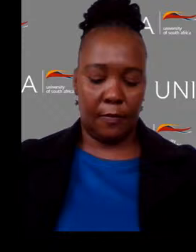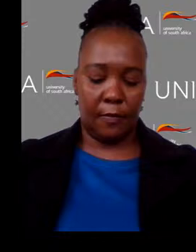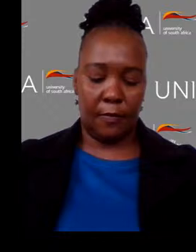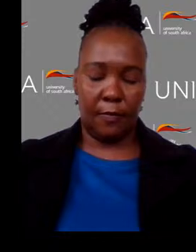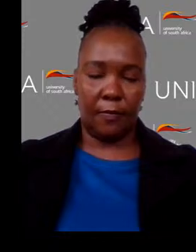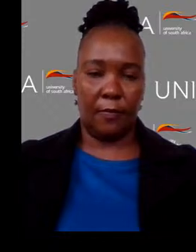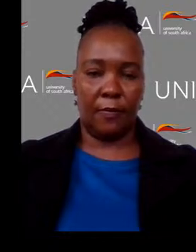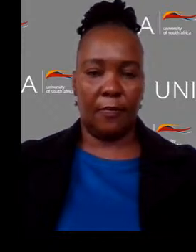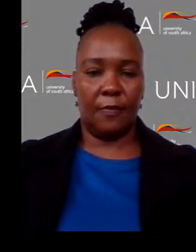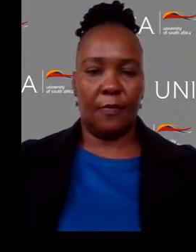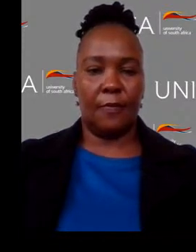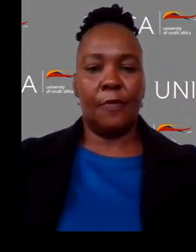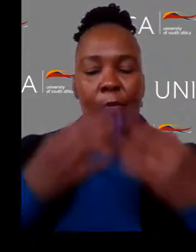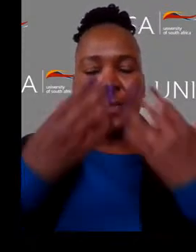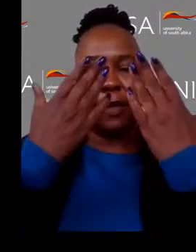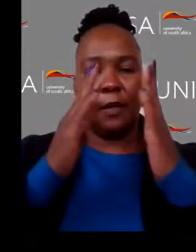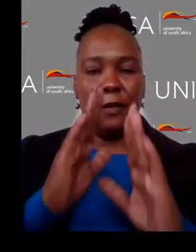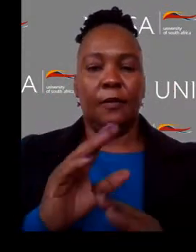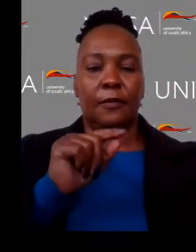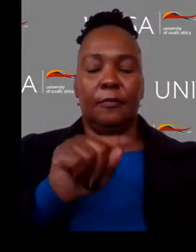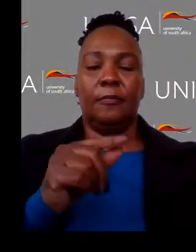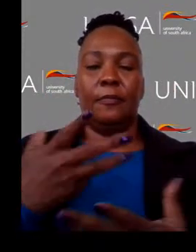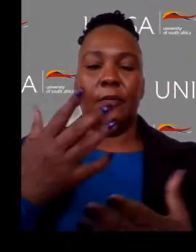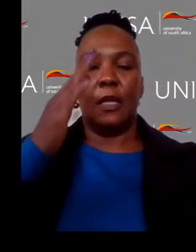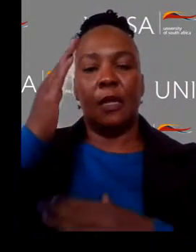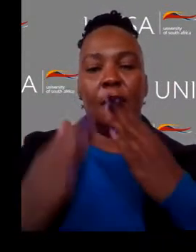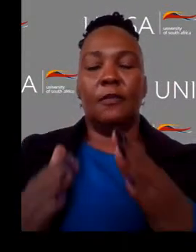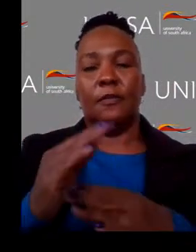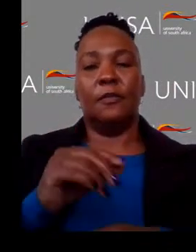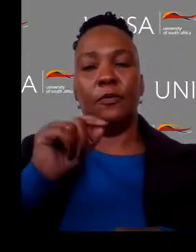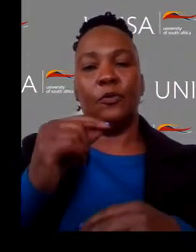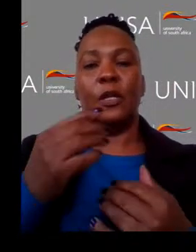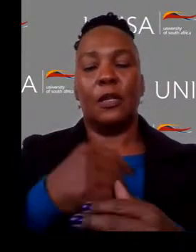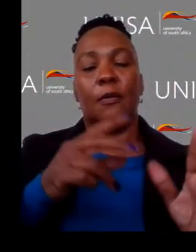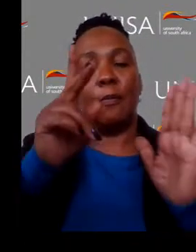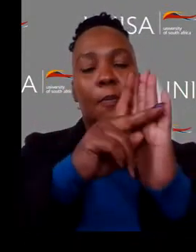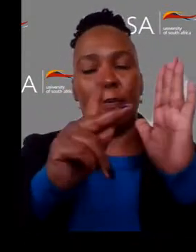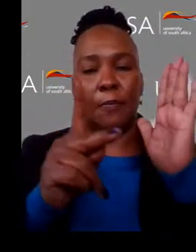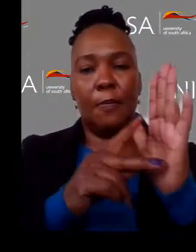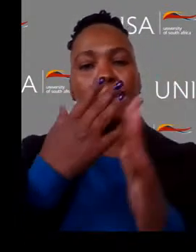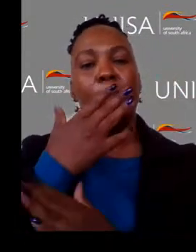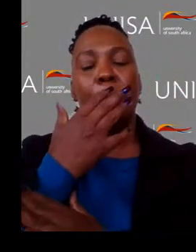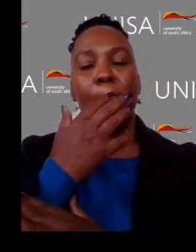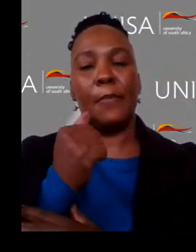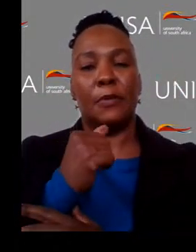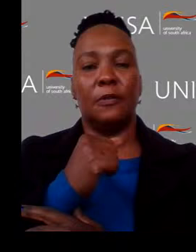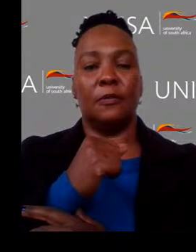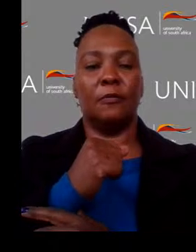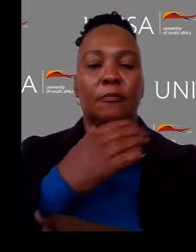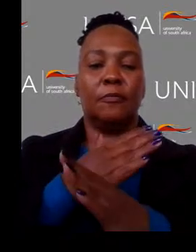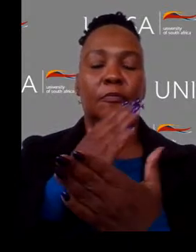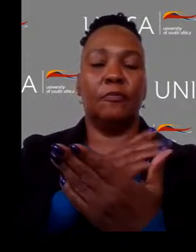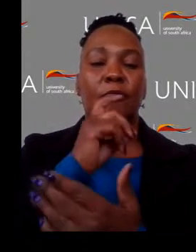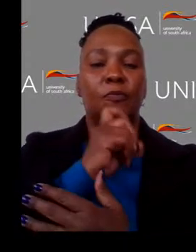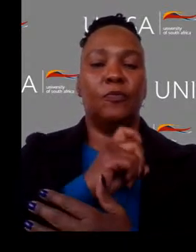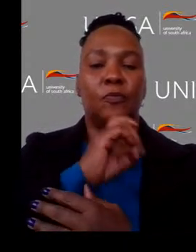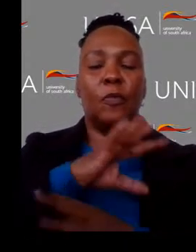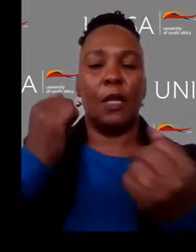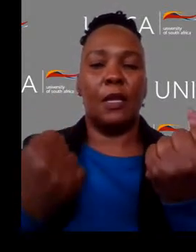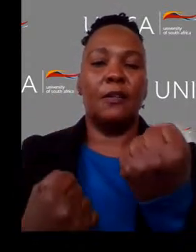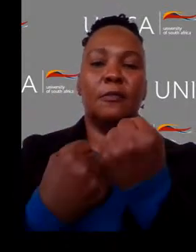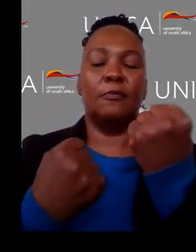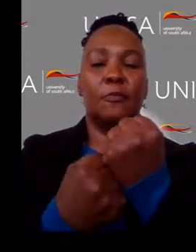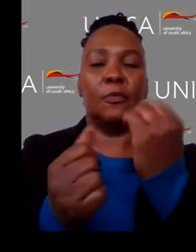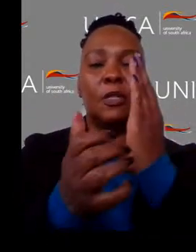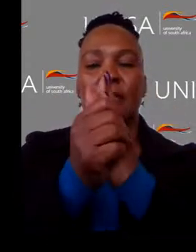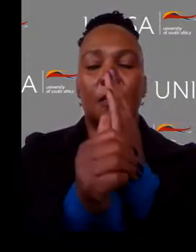So students, that brings us to the end of today's program. Please make use of the support site. The link